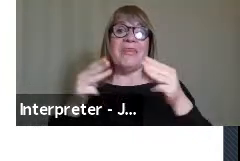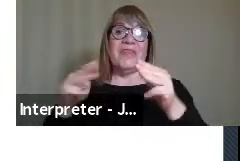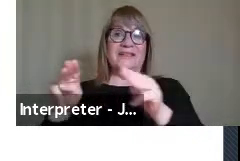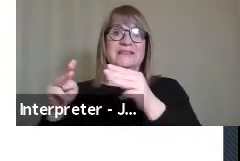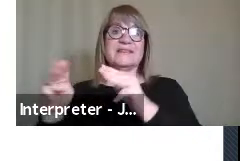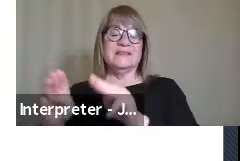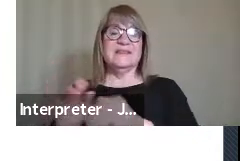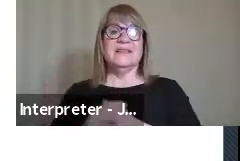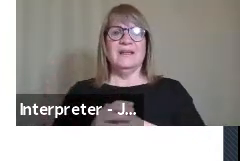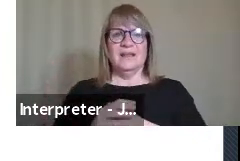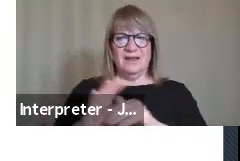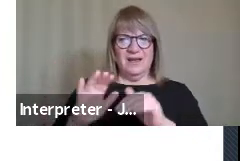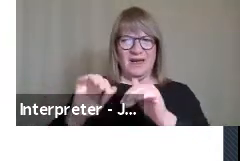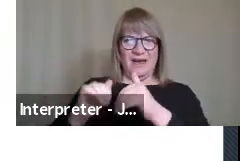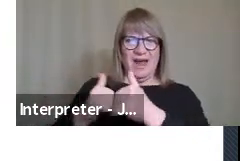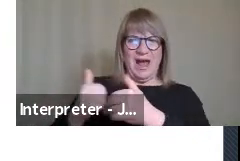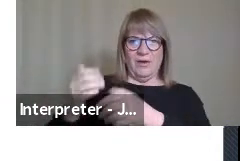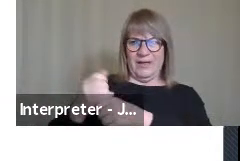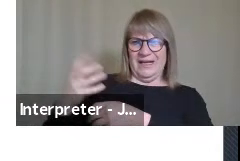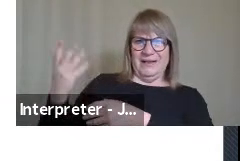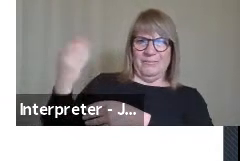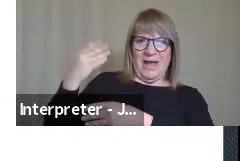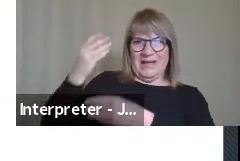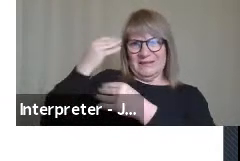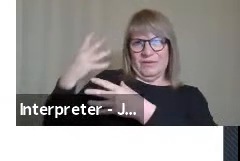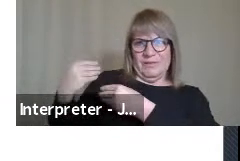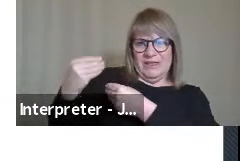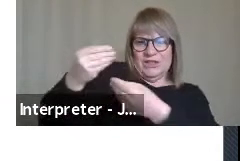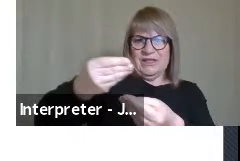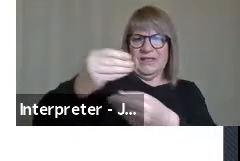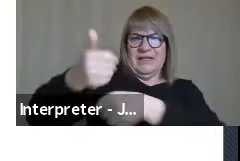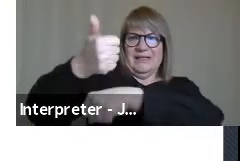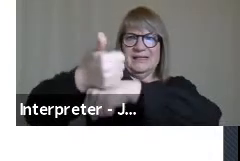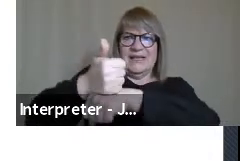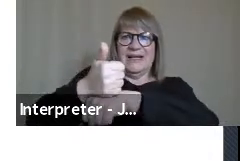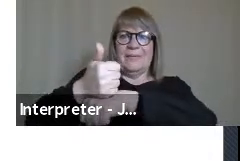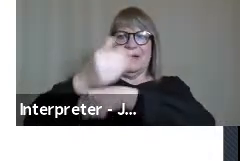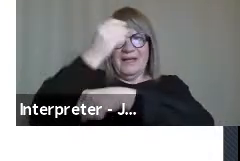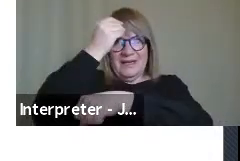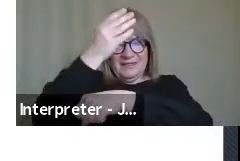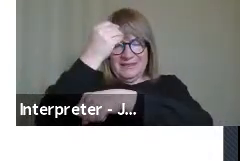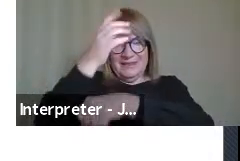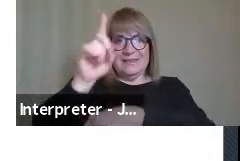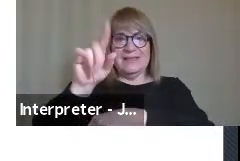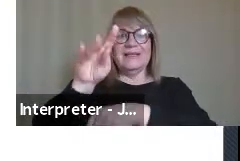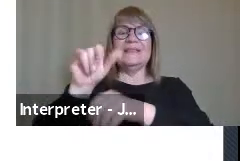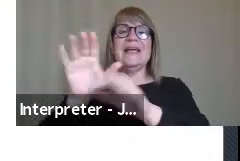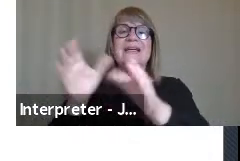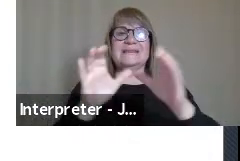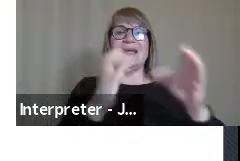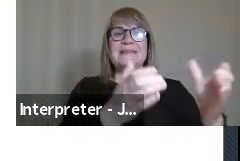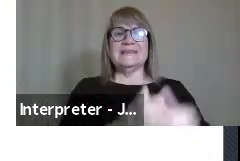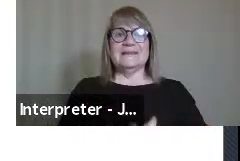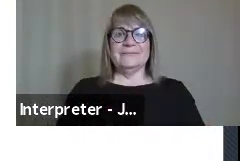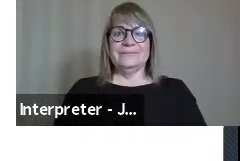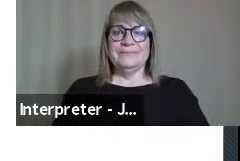turn archival material into data sets and some of our most recent public publications